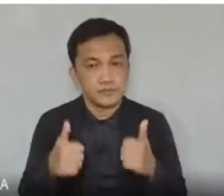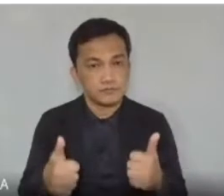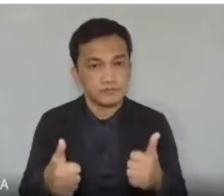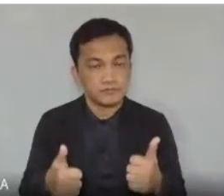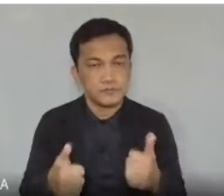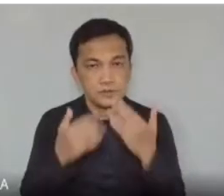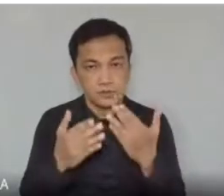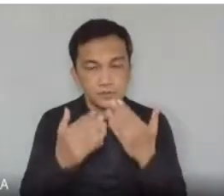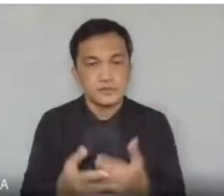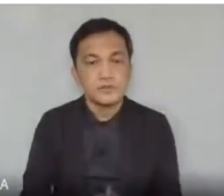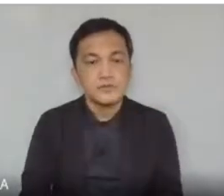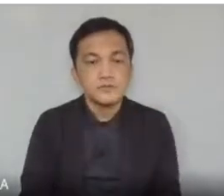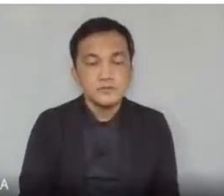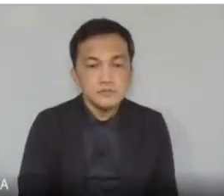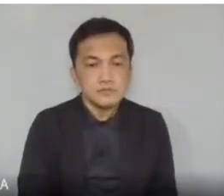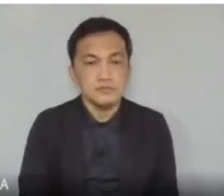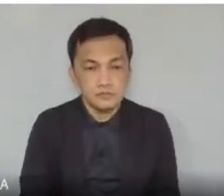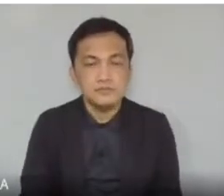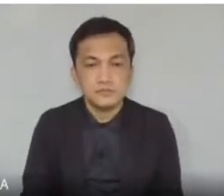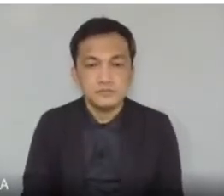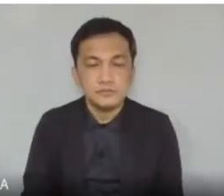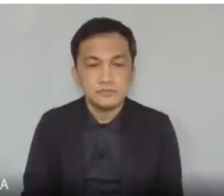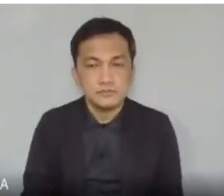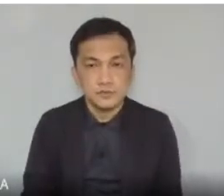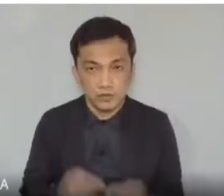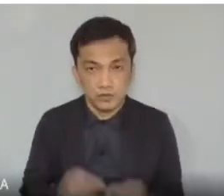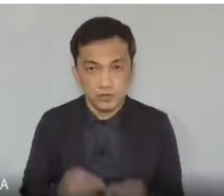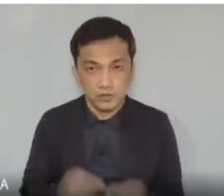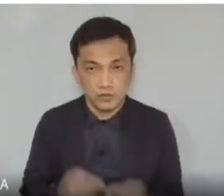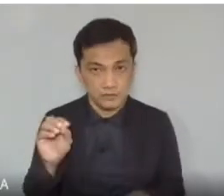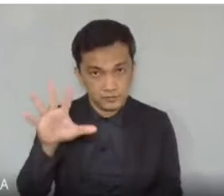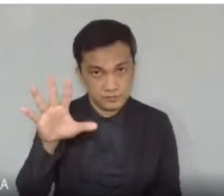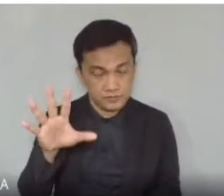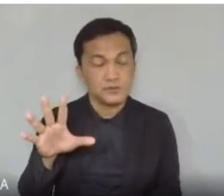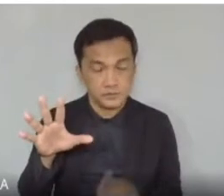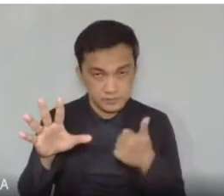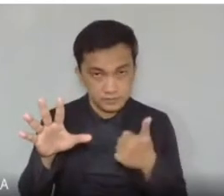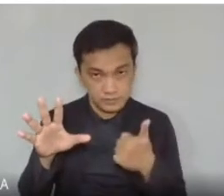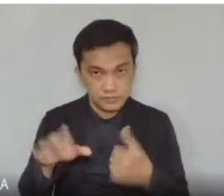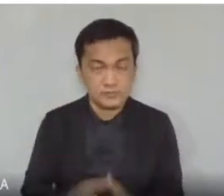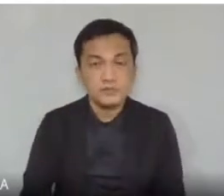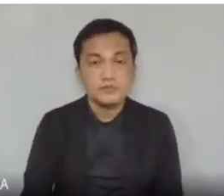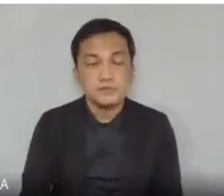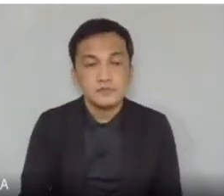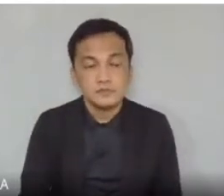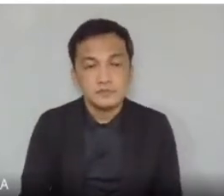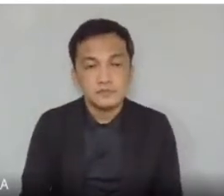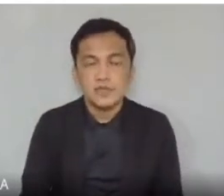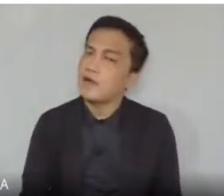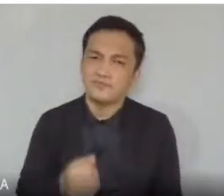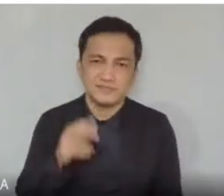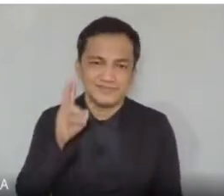Uh, sir, we see your screen already. The Okay. DOH Telemedicine Compact. Okay, thank you for okay.